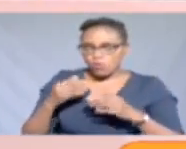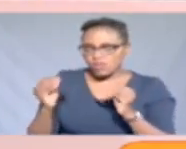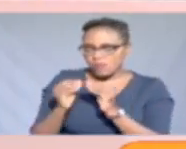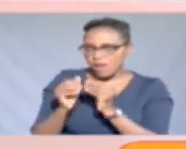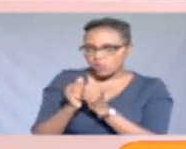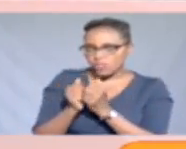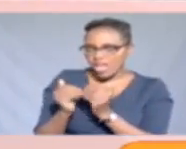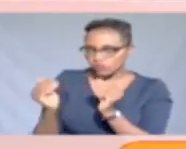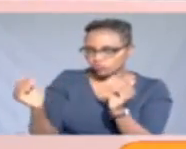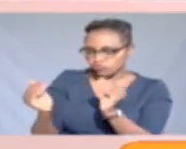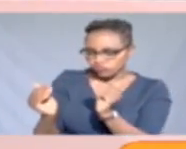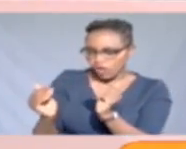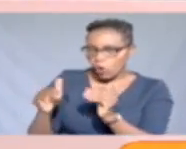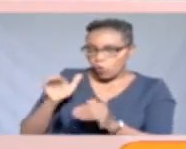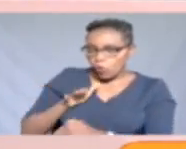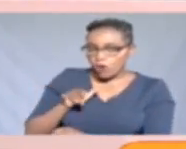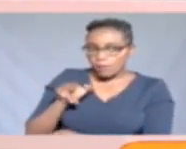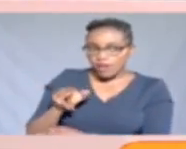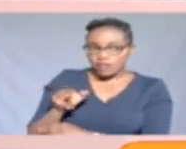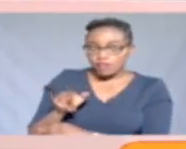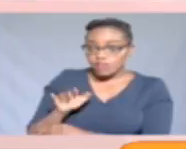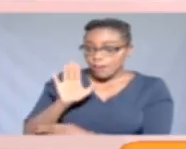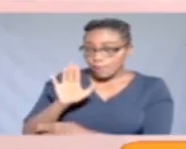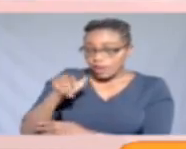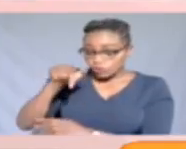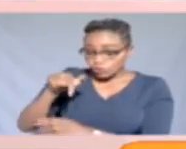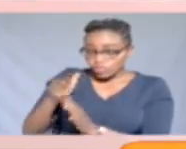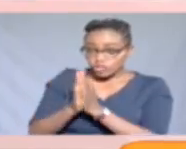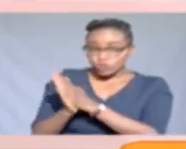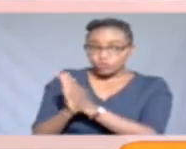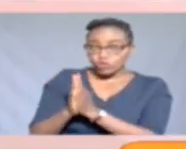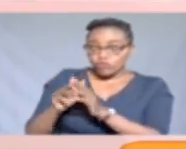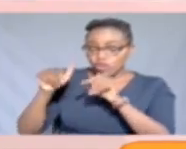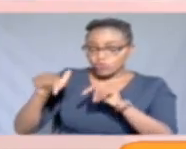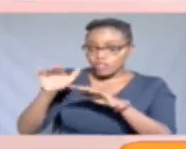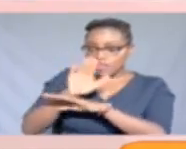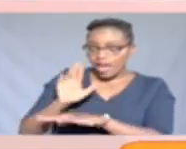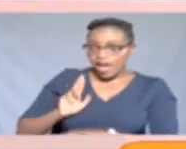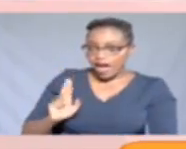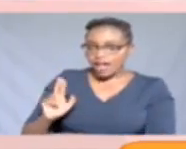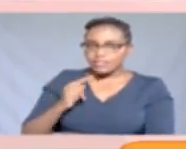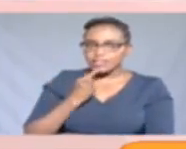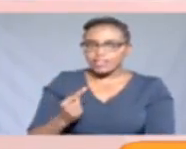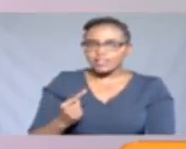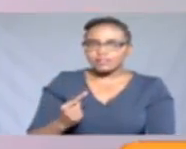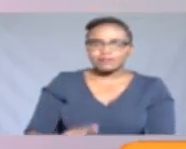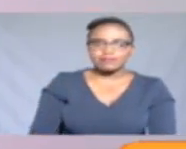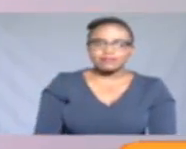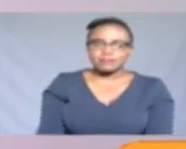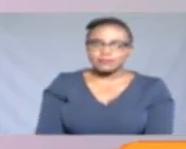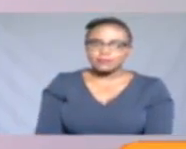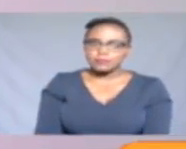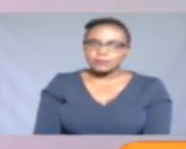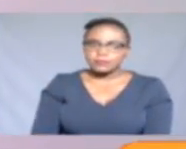literal trailblazing women, and here's their story on tonight's Hearsay.